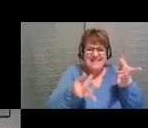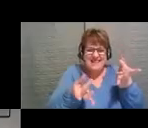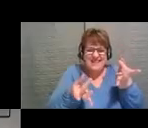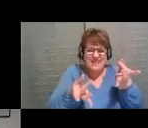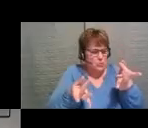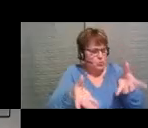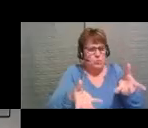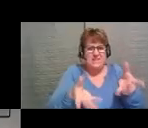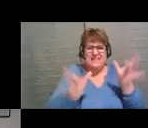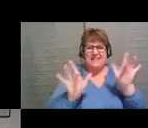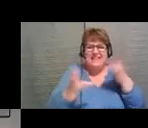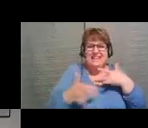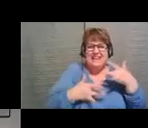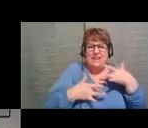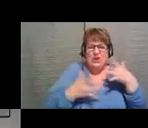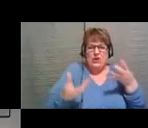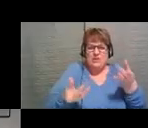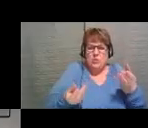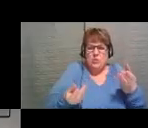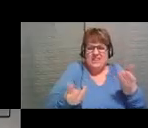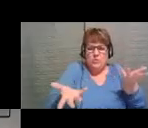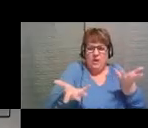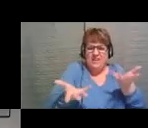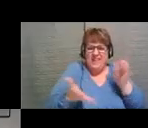squishy? What could that possibly be?